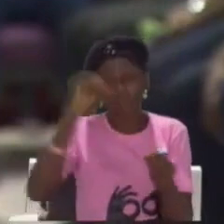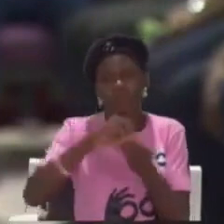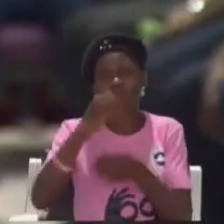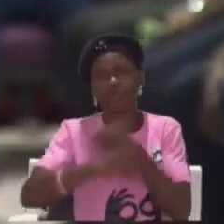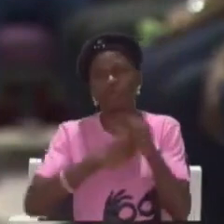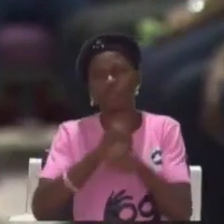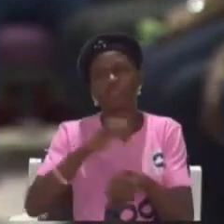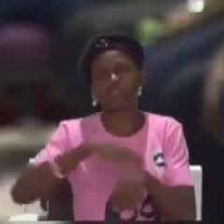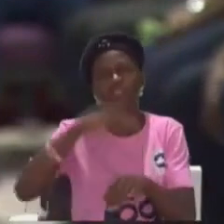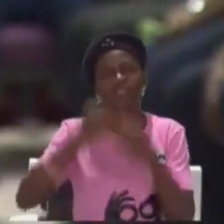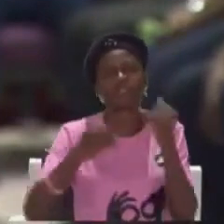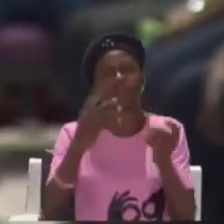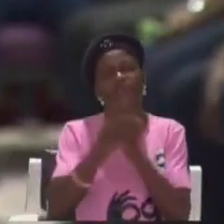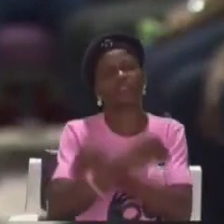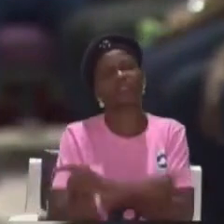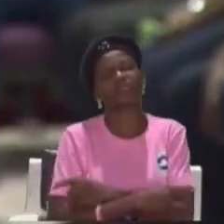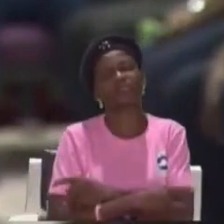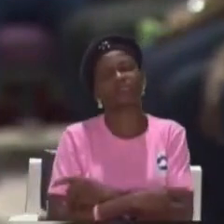the end of the day,